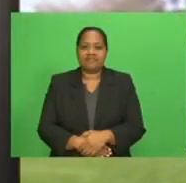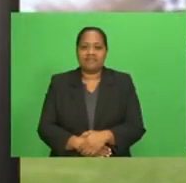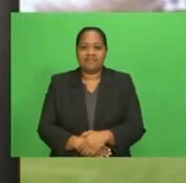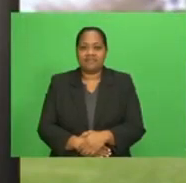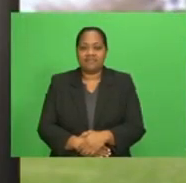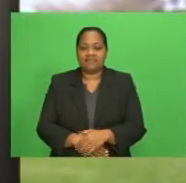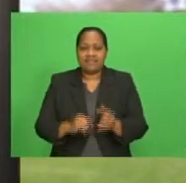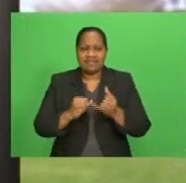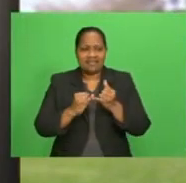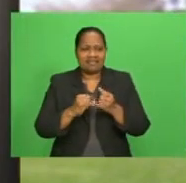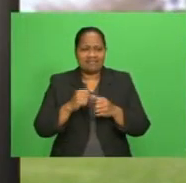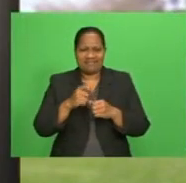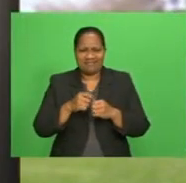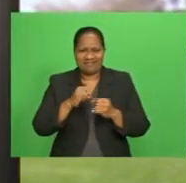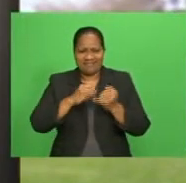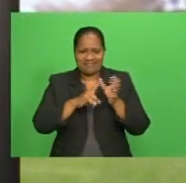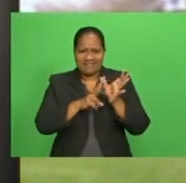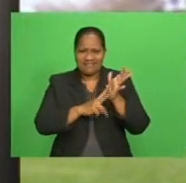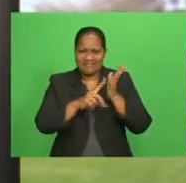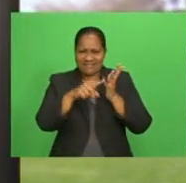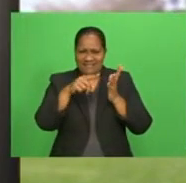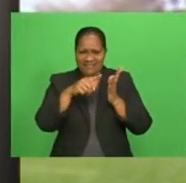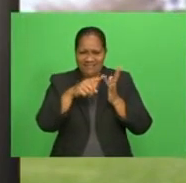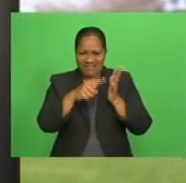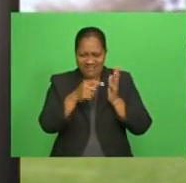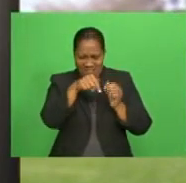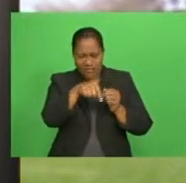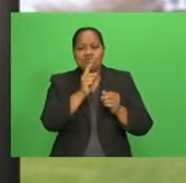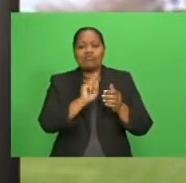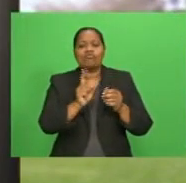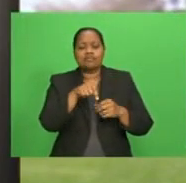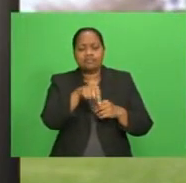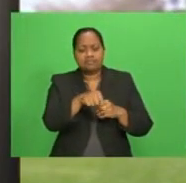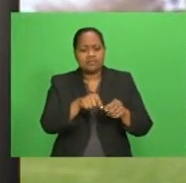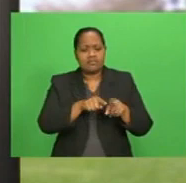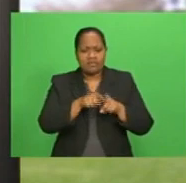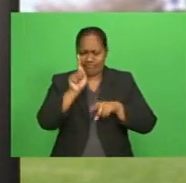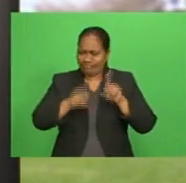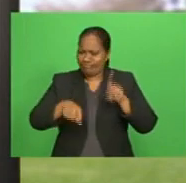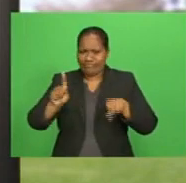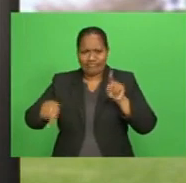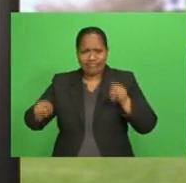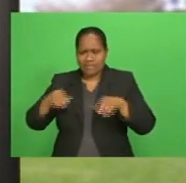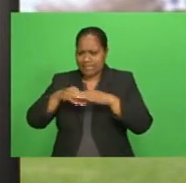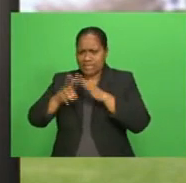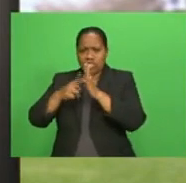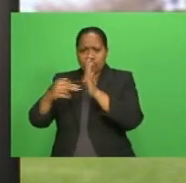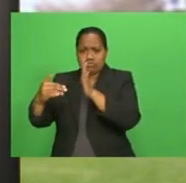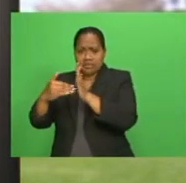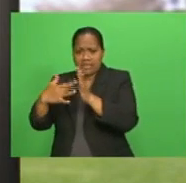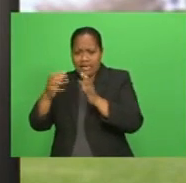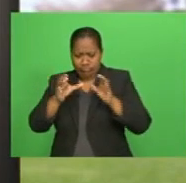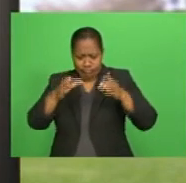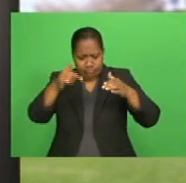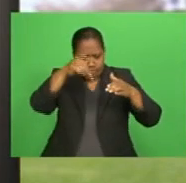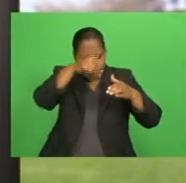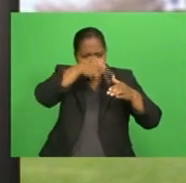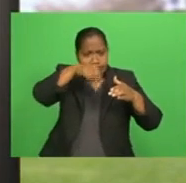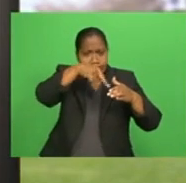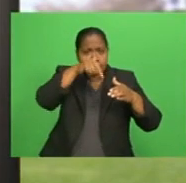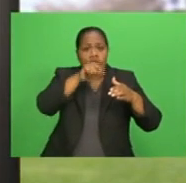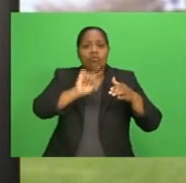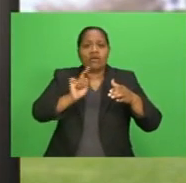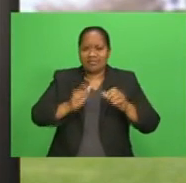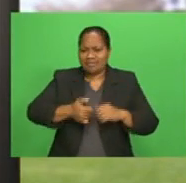South Auckland's Manukau United Football Club is one of the most diverse in New Zealand, with 16 different nationalities